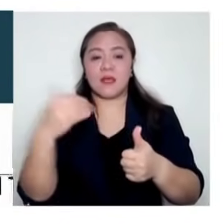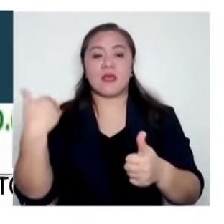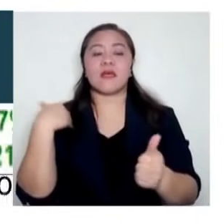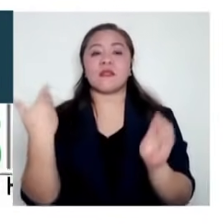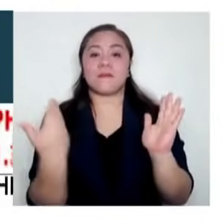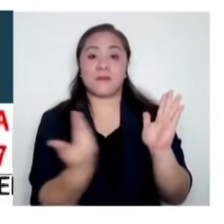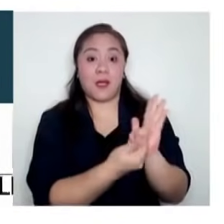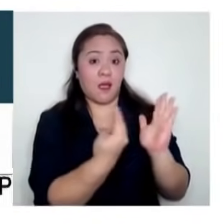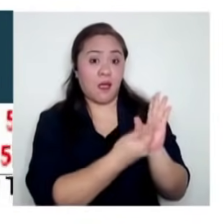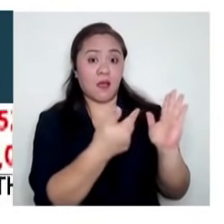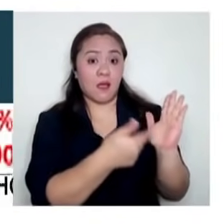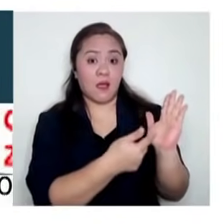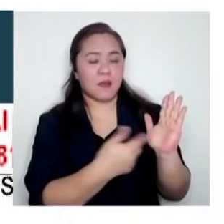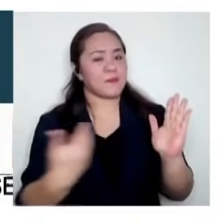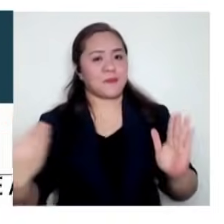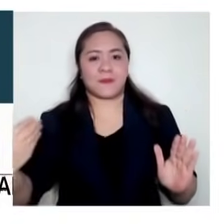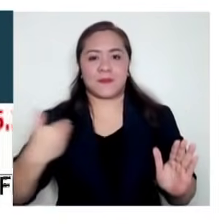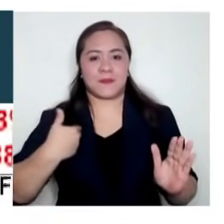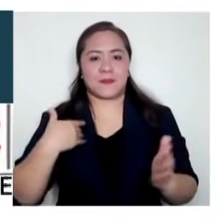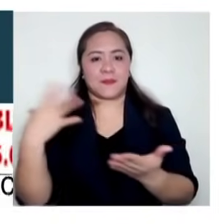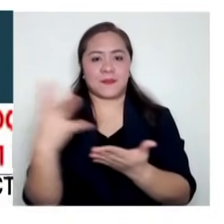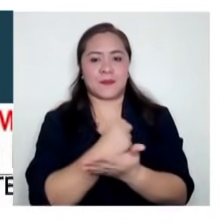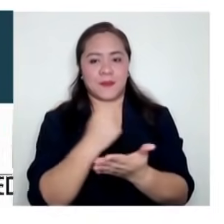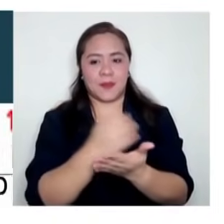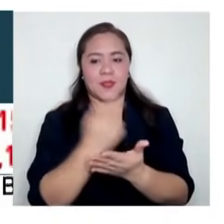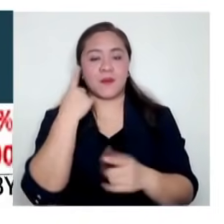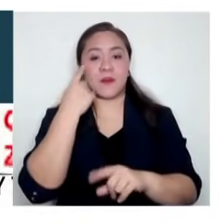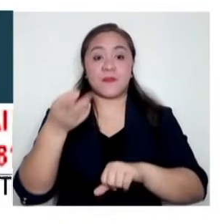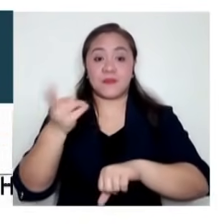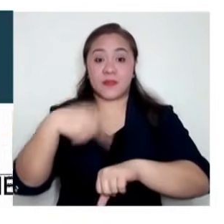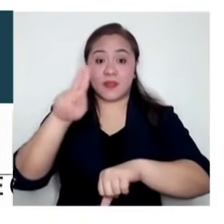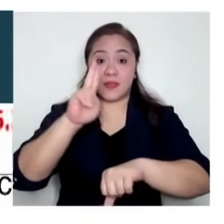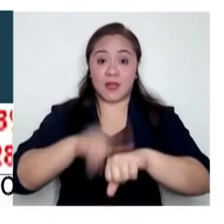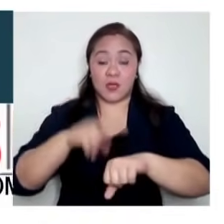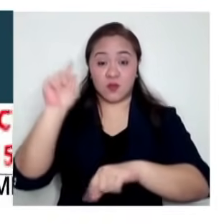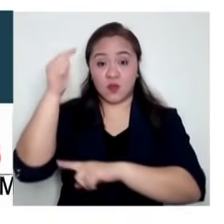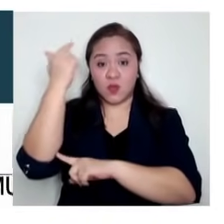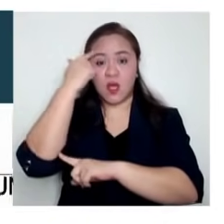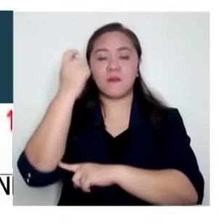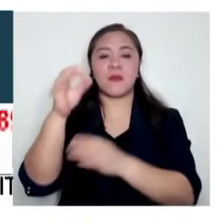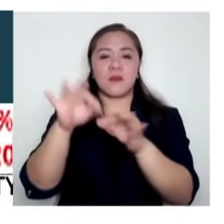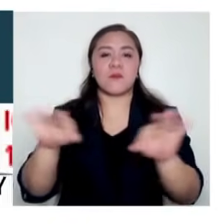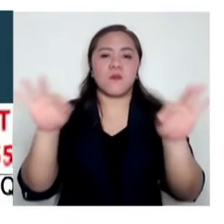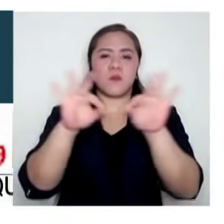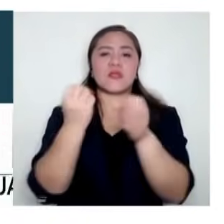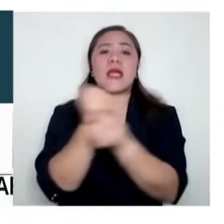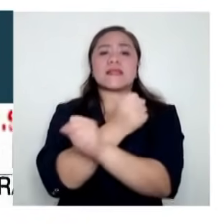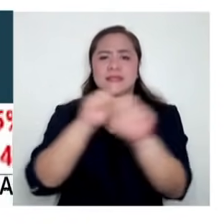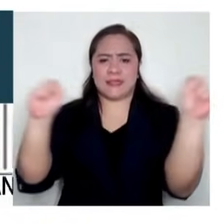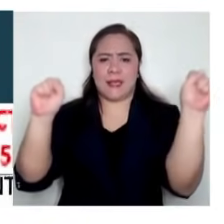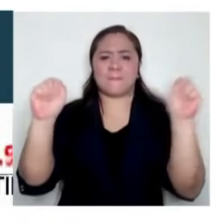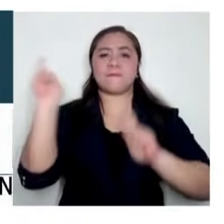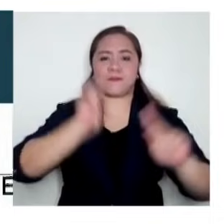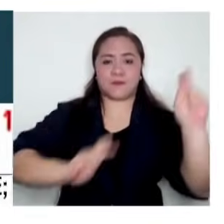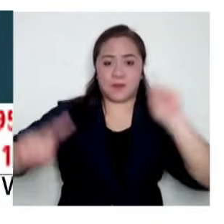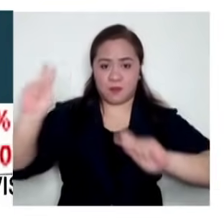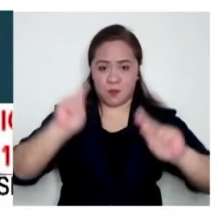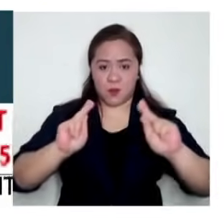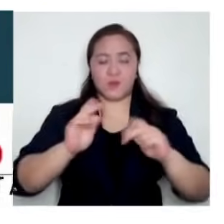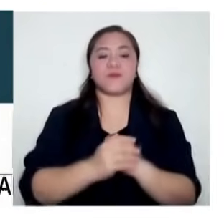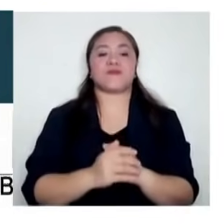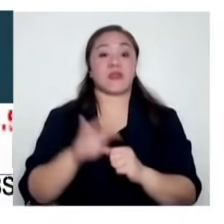evidence. Foremost for the national government will be the safety of its population. And until we can have